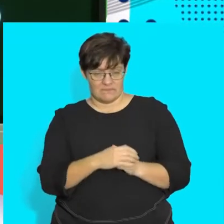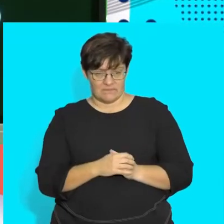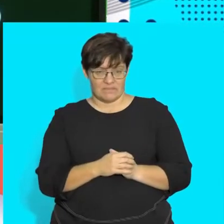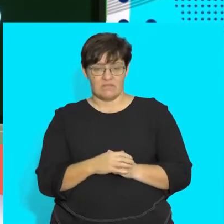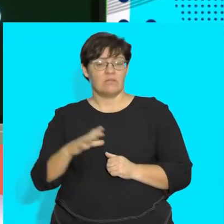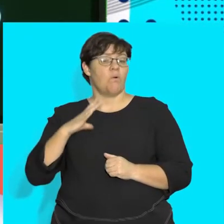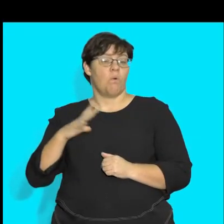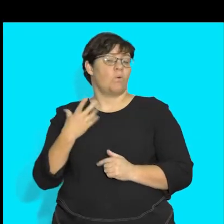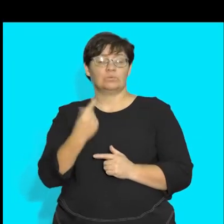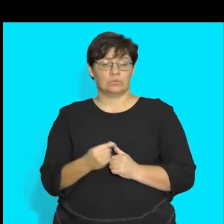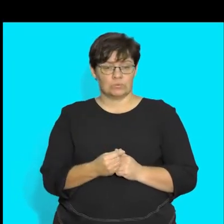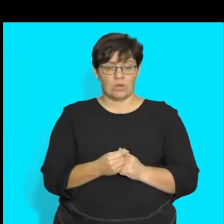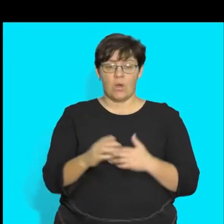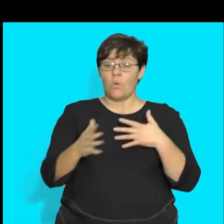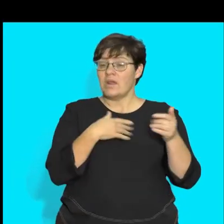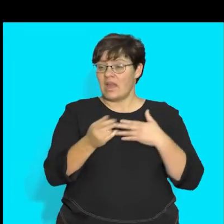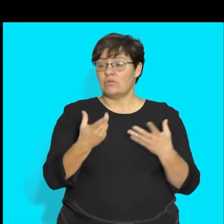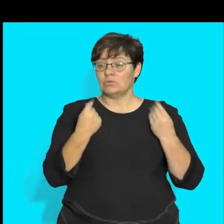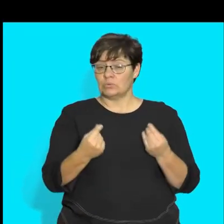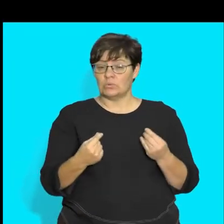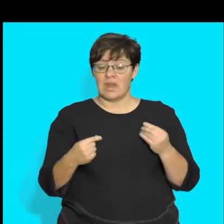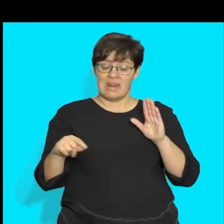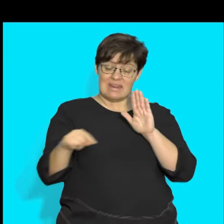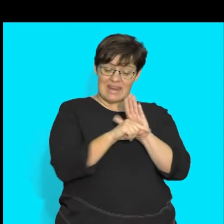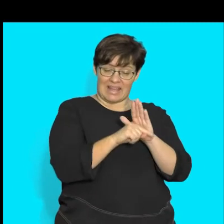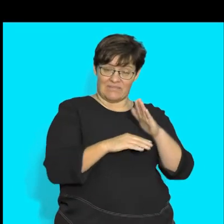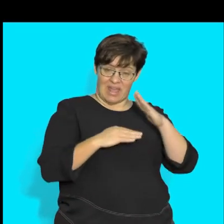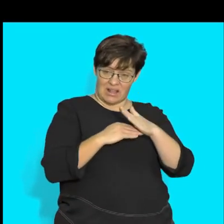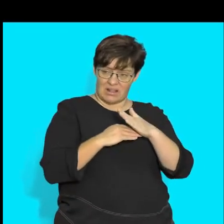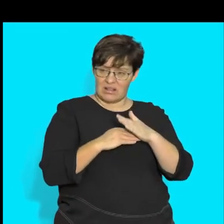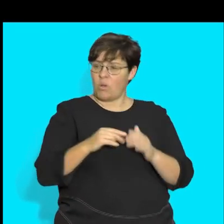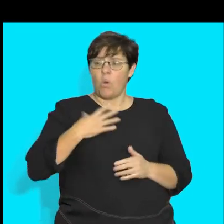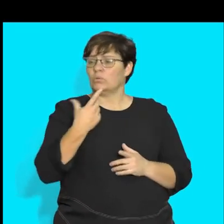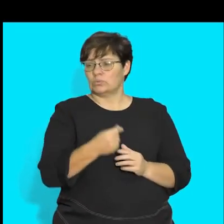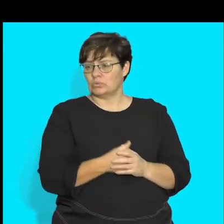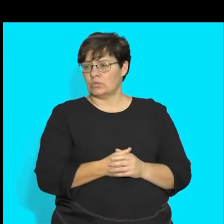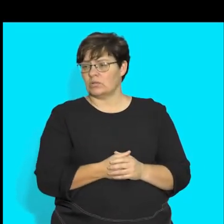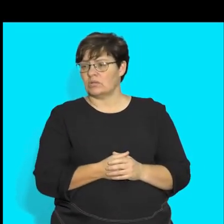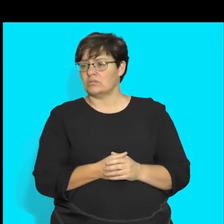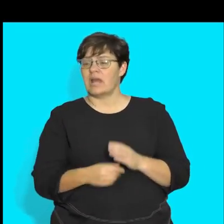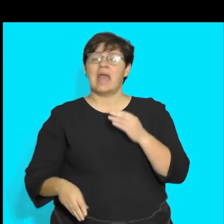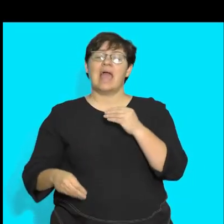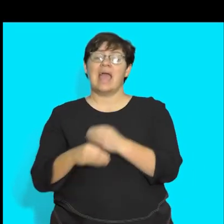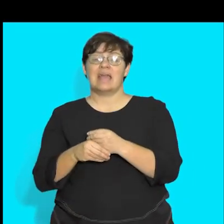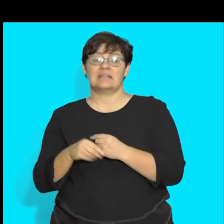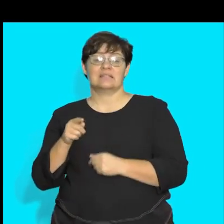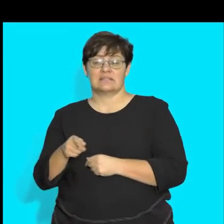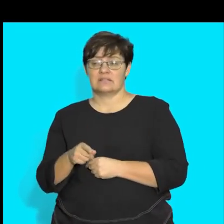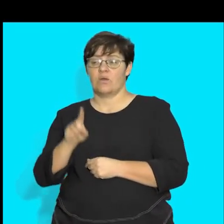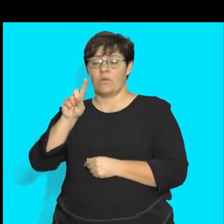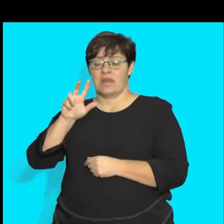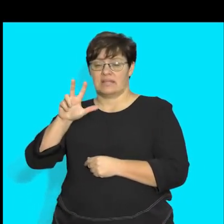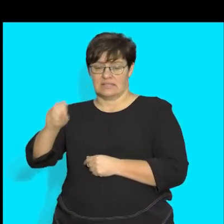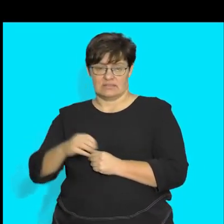all we're going to do is whenever you get a negative angle, all I want you guys to do is just add